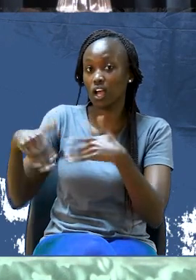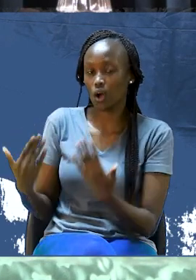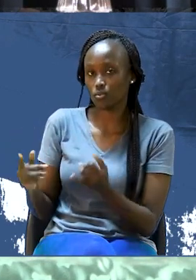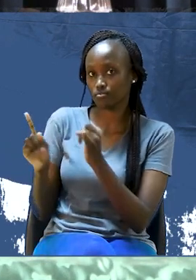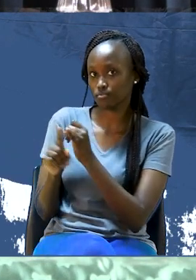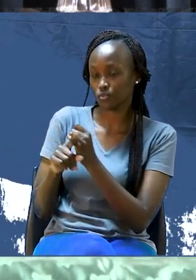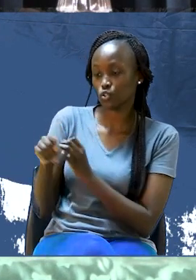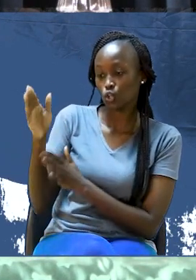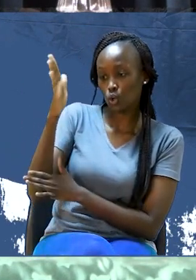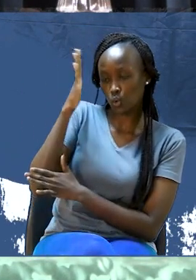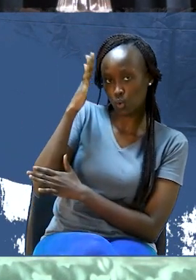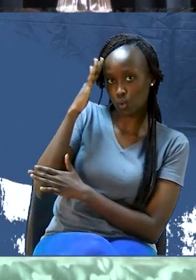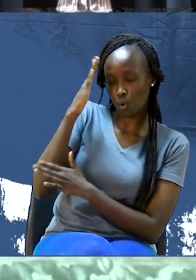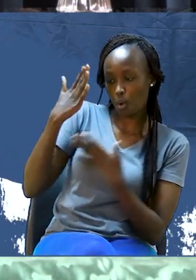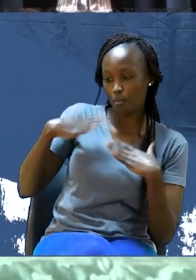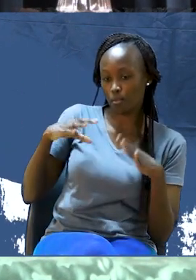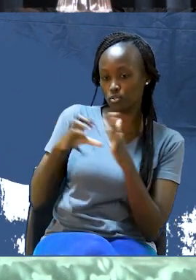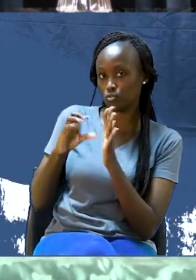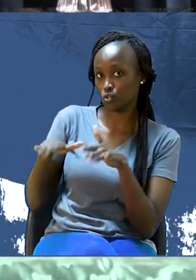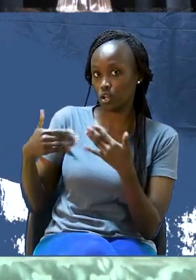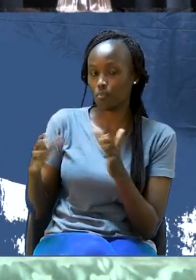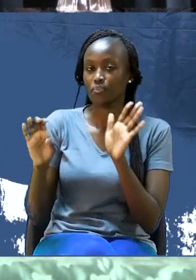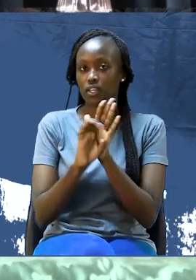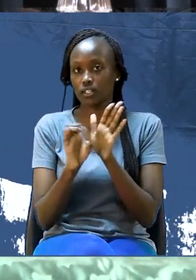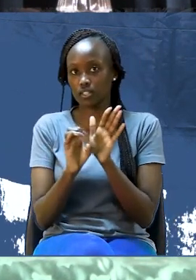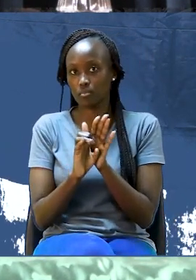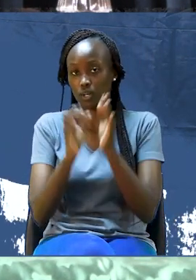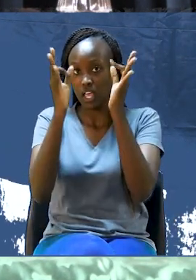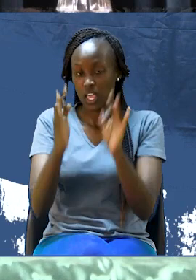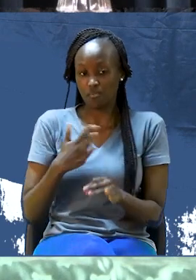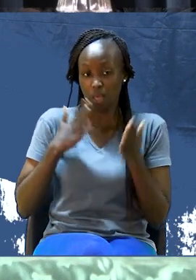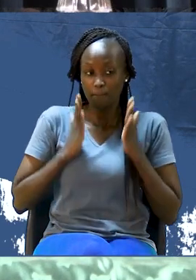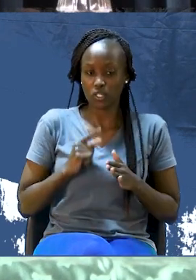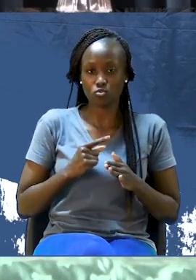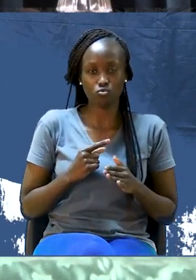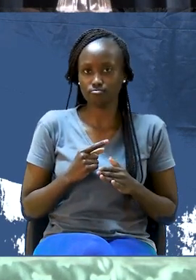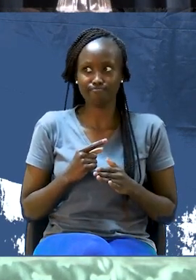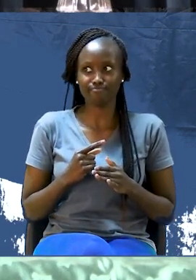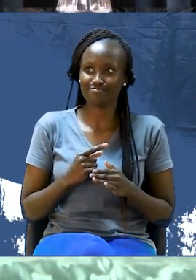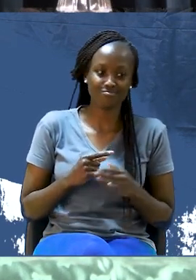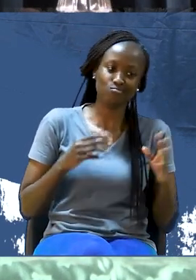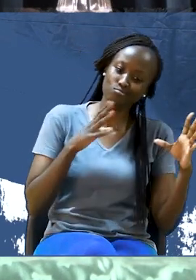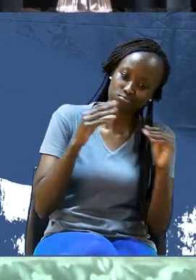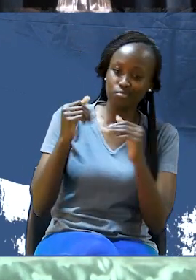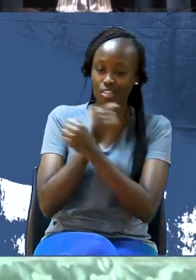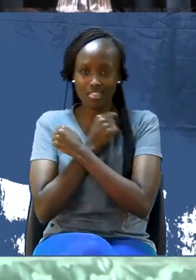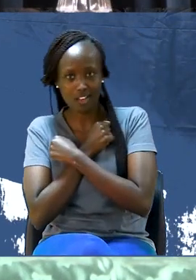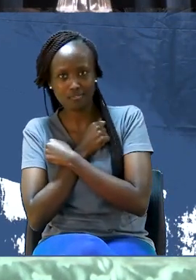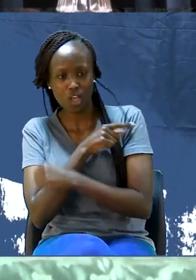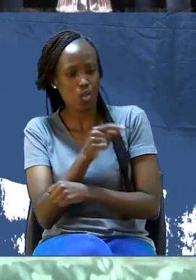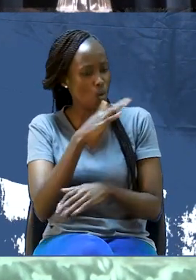to preempt how people come. If, for example, I am the talkative type, then you all know that I am the talkative type and I